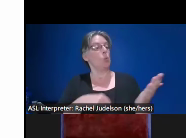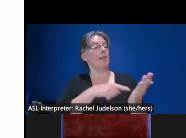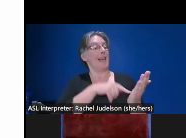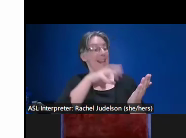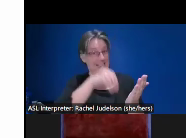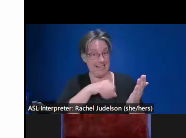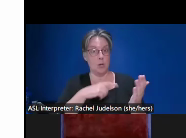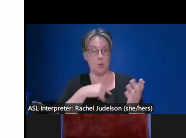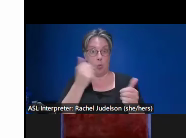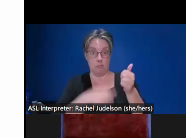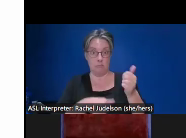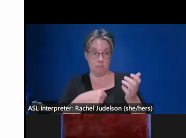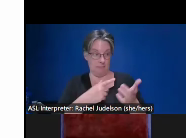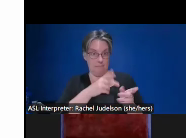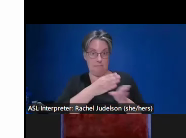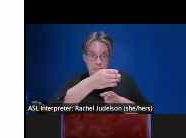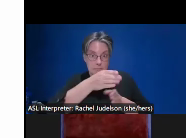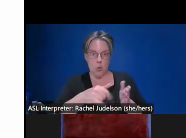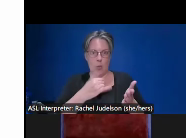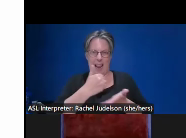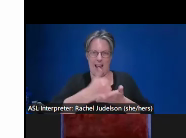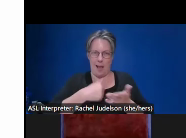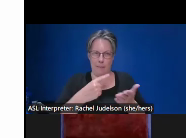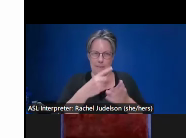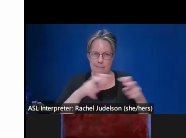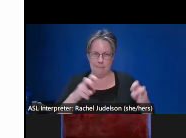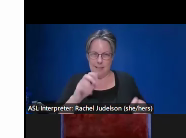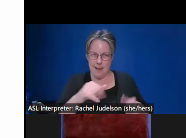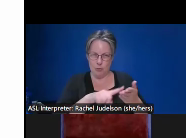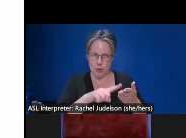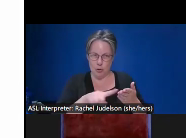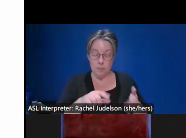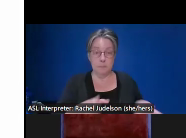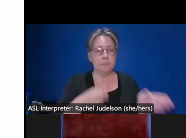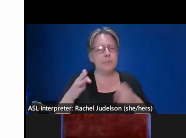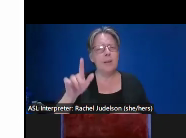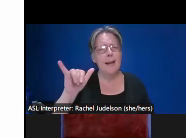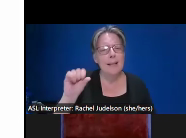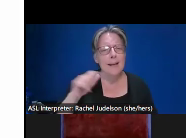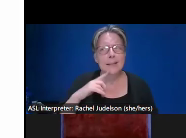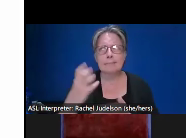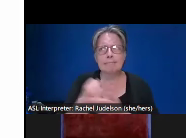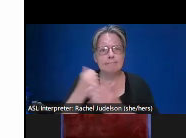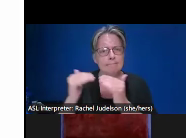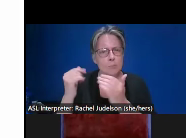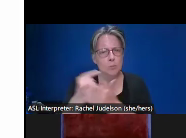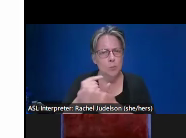research. So why do we do peer review at the LSA? Well,